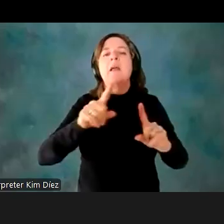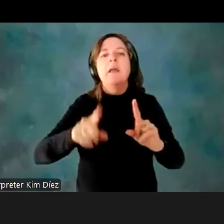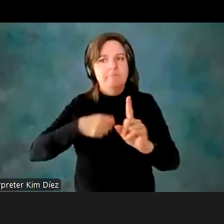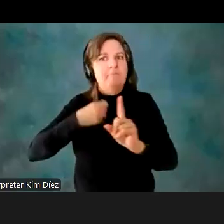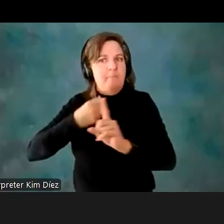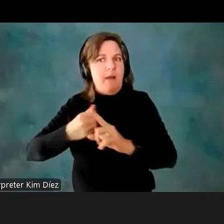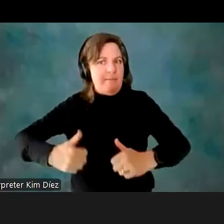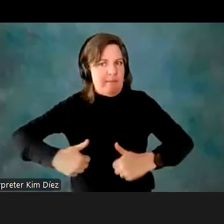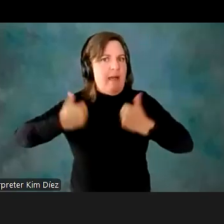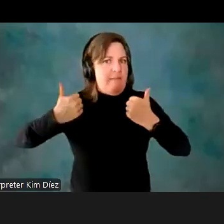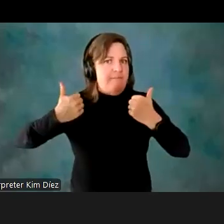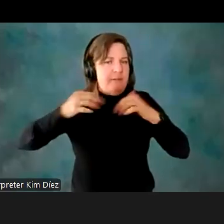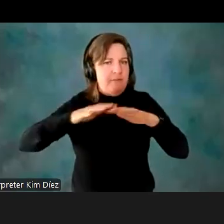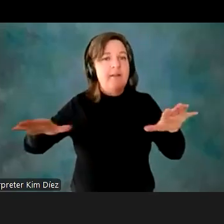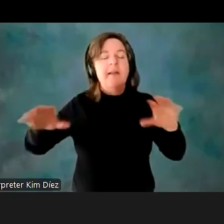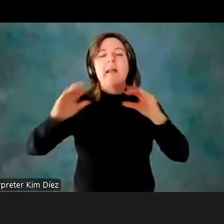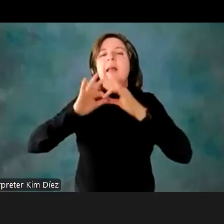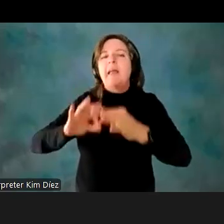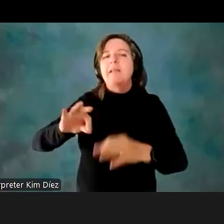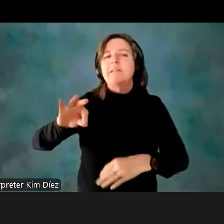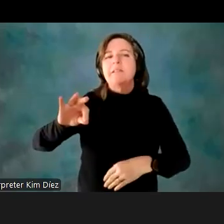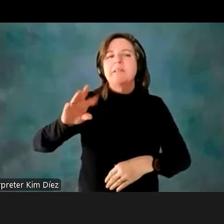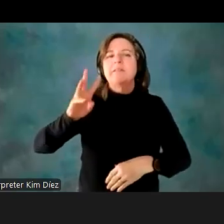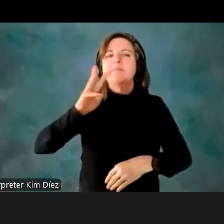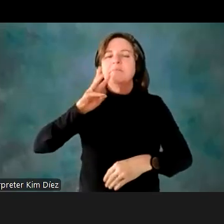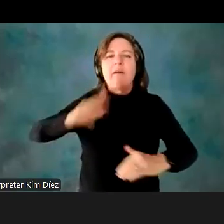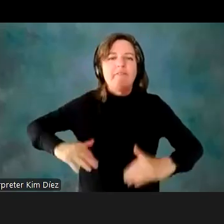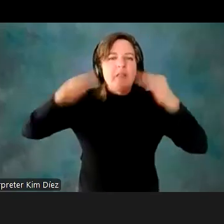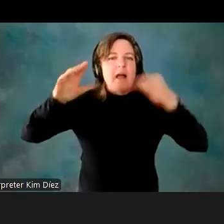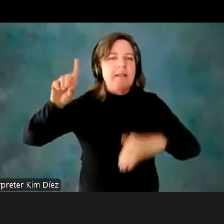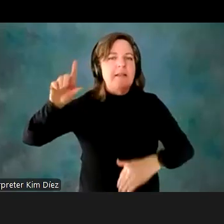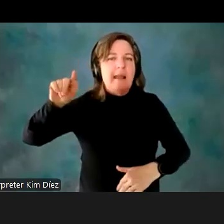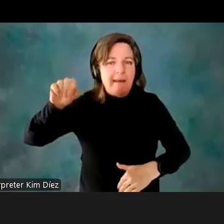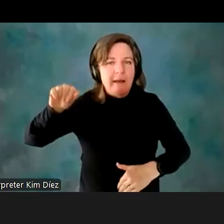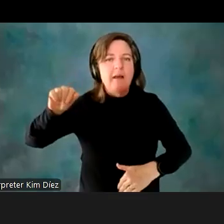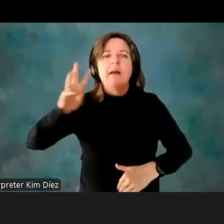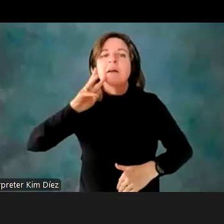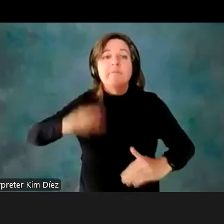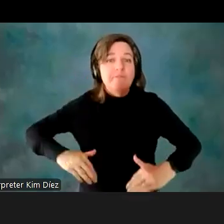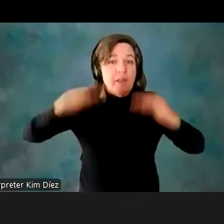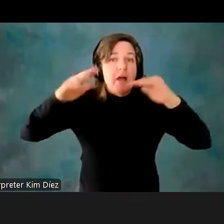moisture data in flood forecasting, I think, is an area that needs to be tapped.